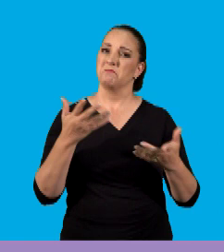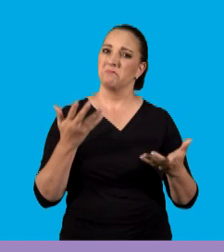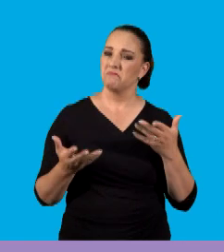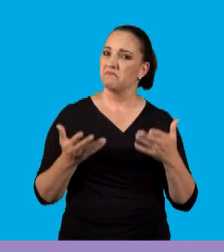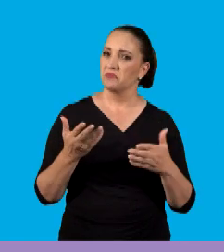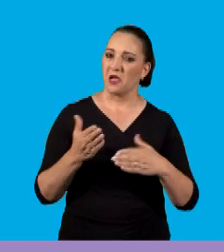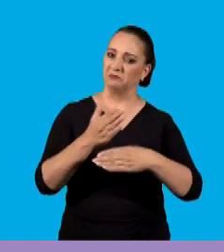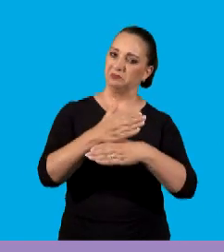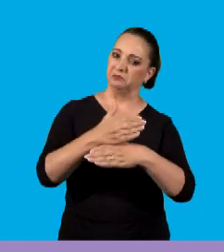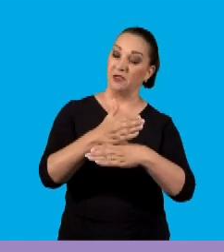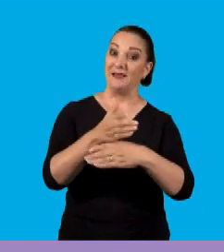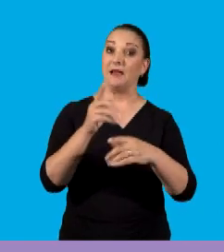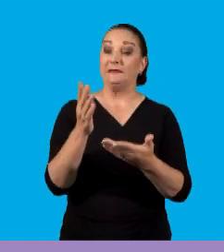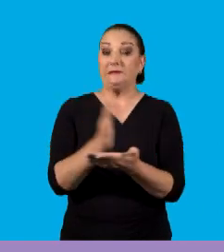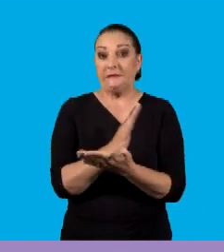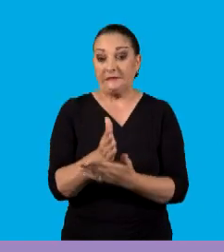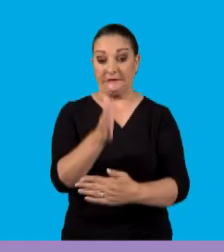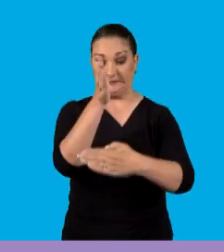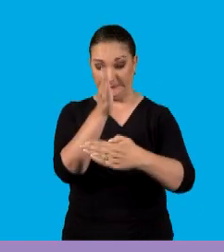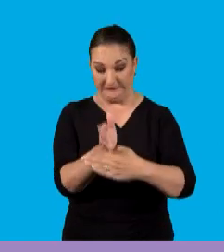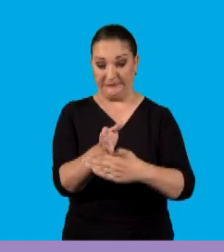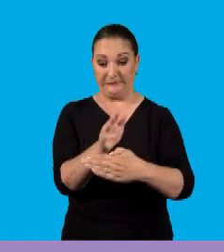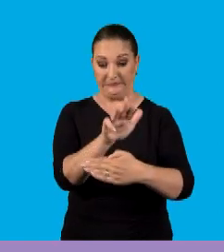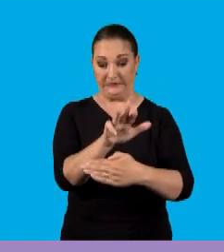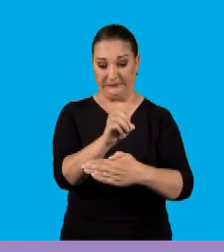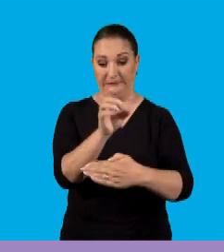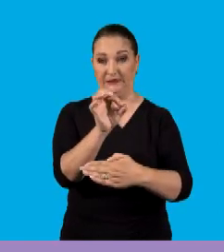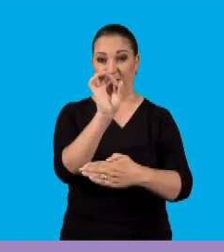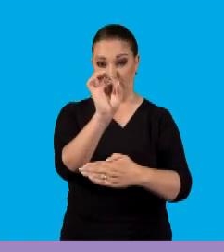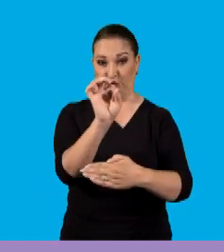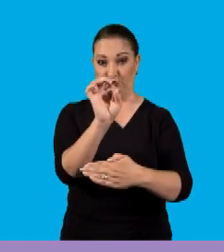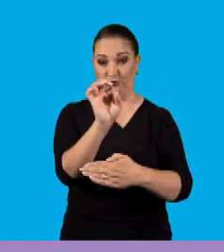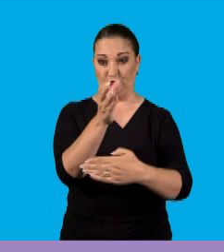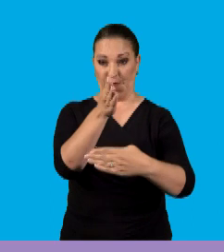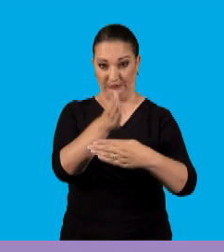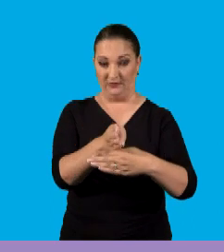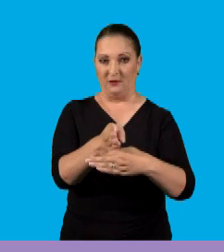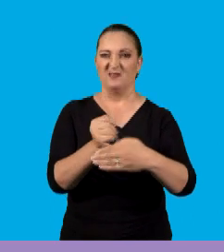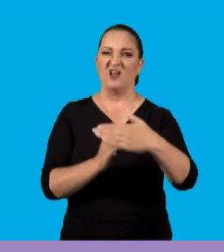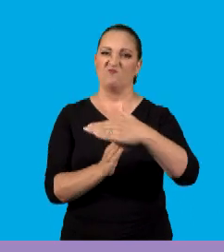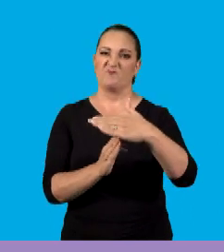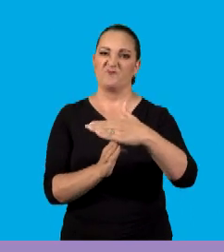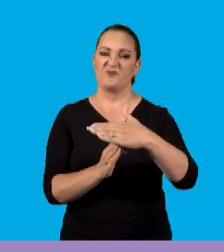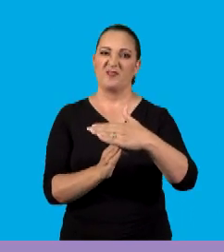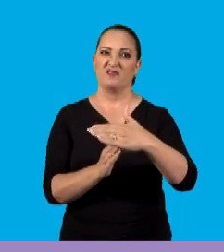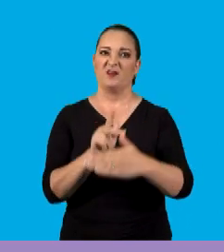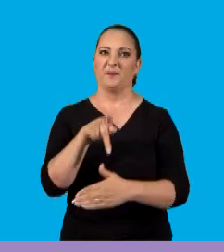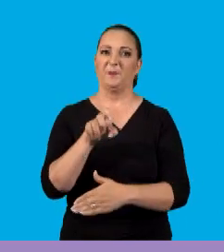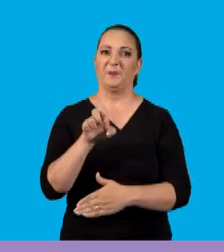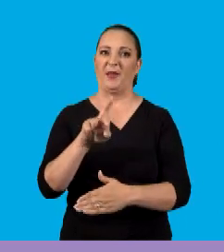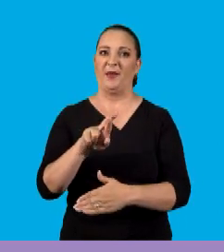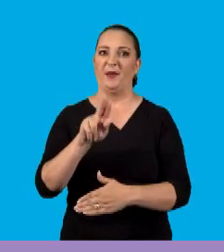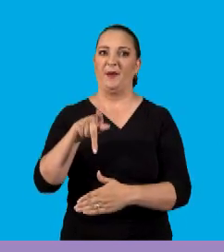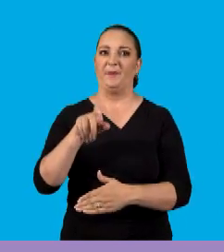they make an angle of 90 degrees. And when they do that, they become perpendicular